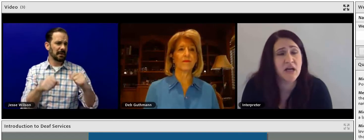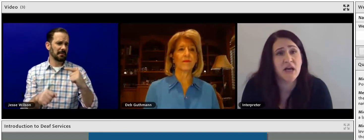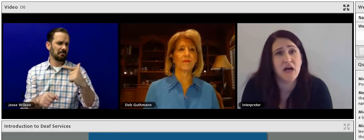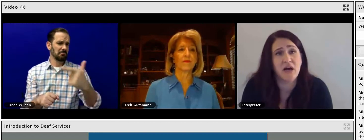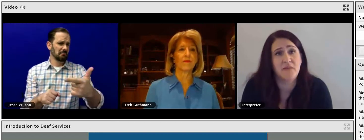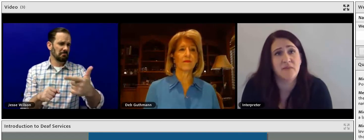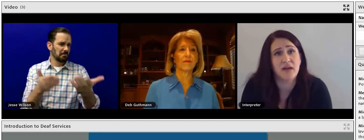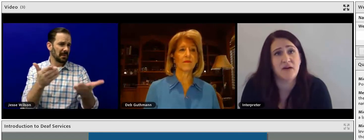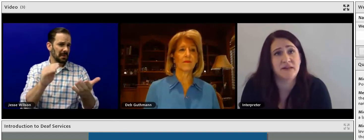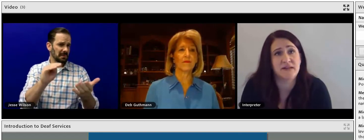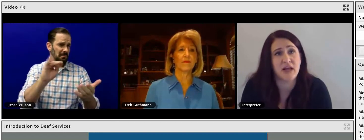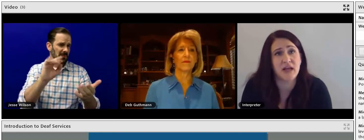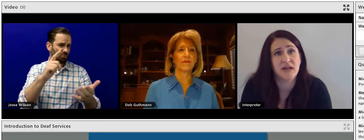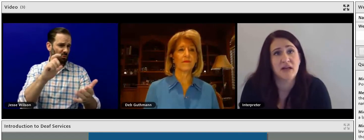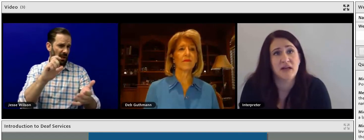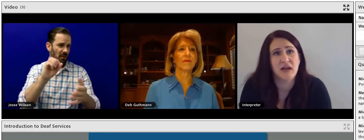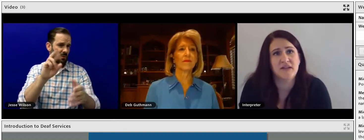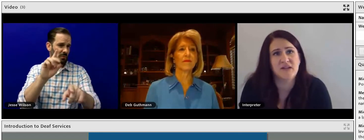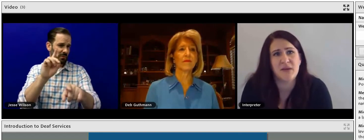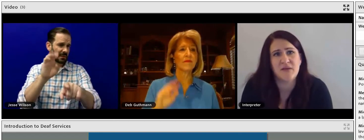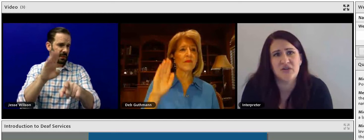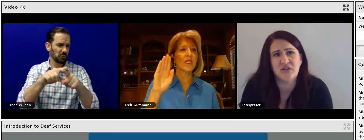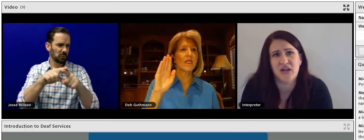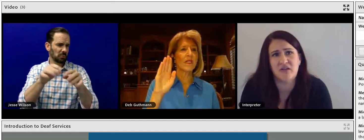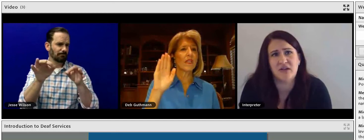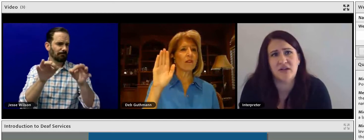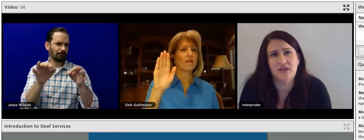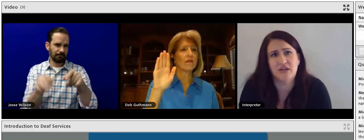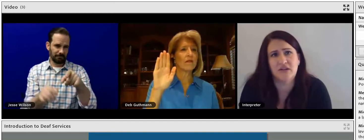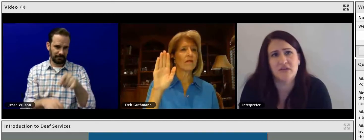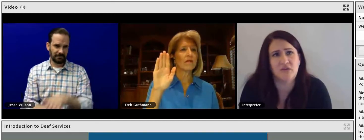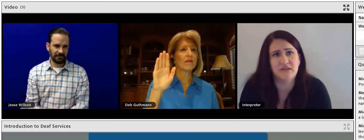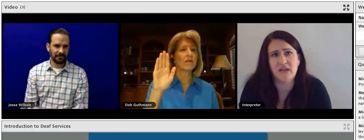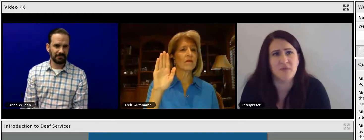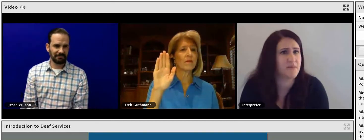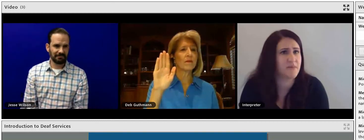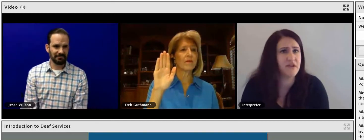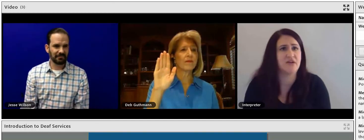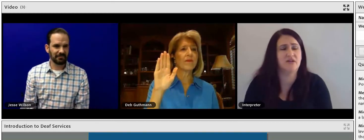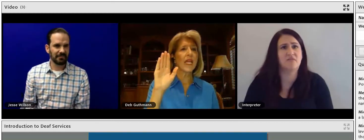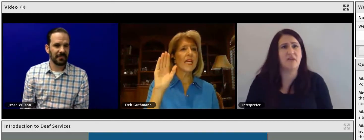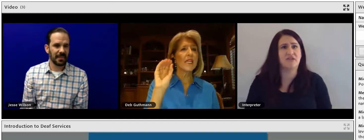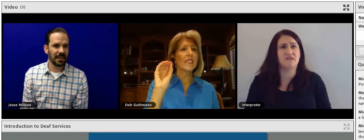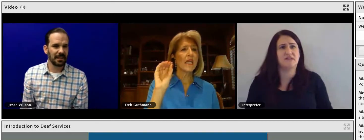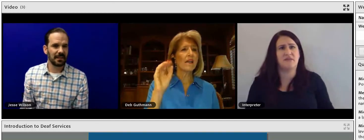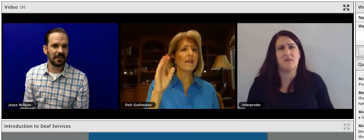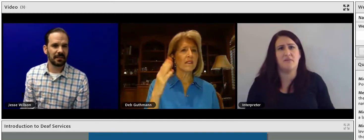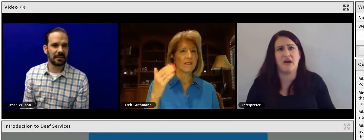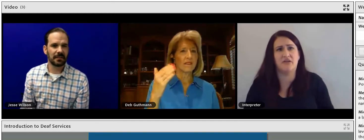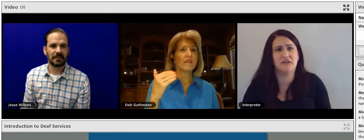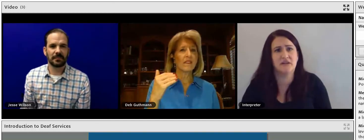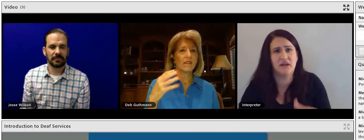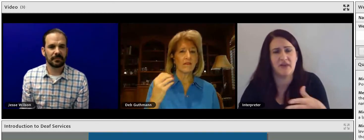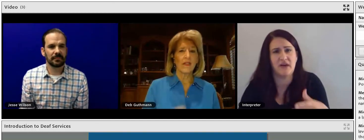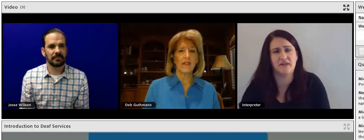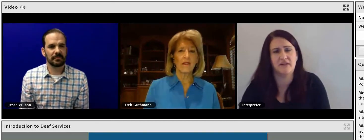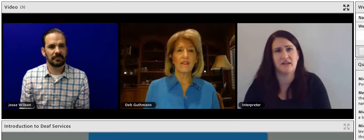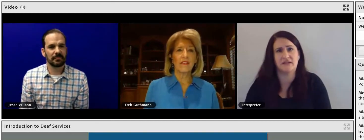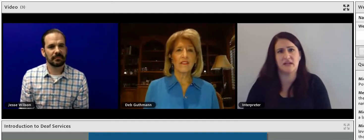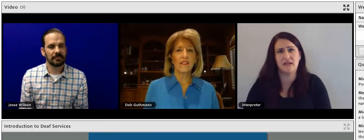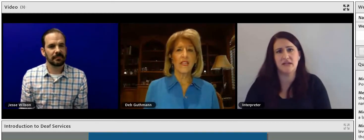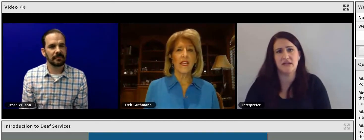of services in our state. And so maybe Michelle could, or Deb, or somebody could mention something